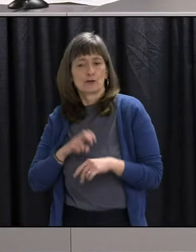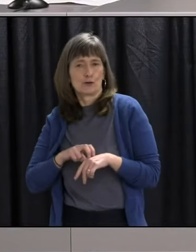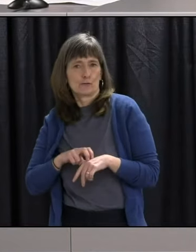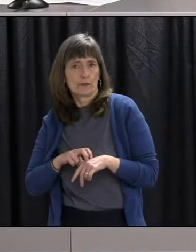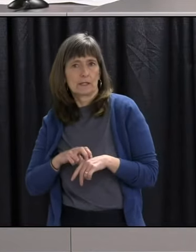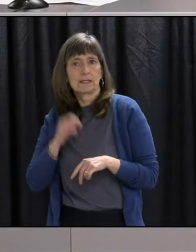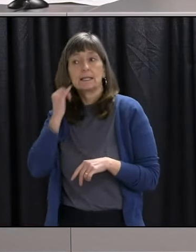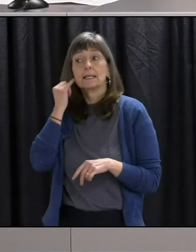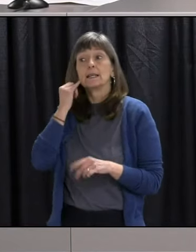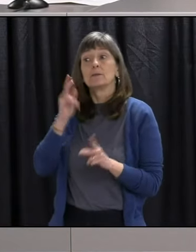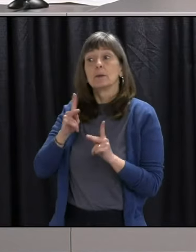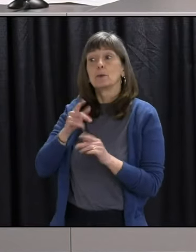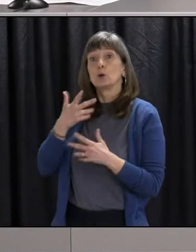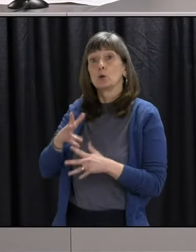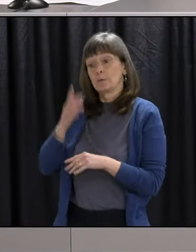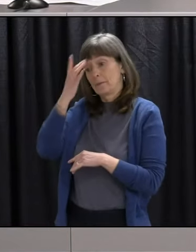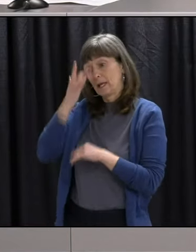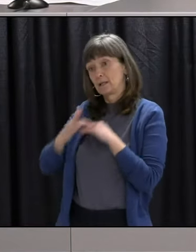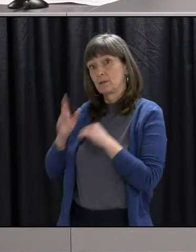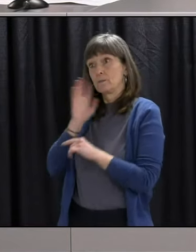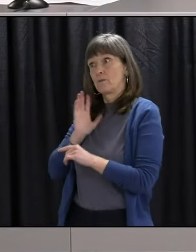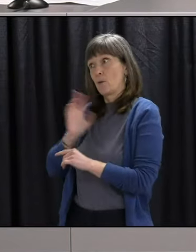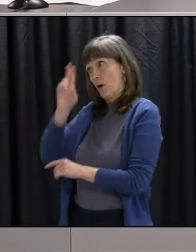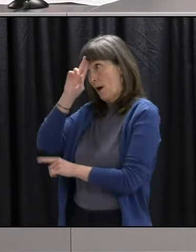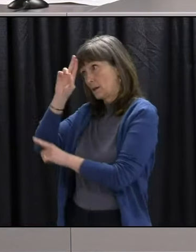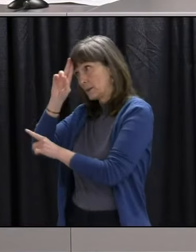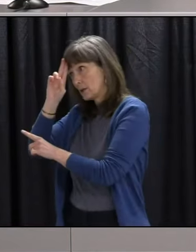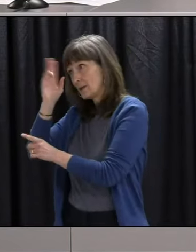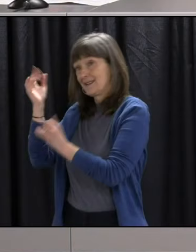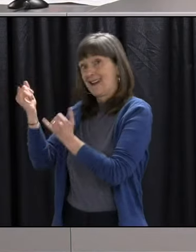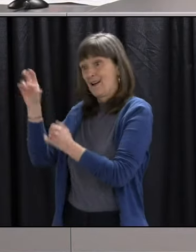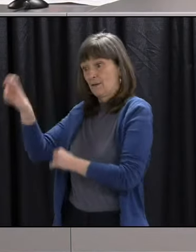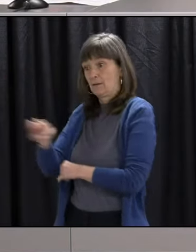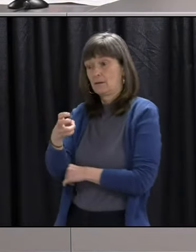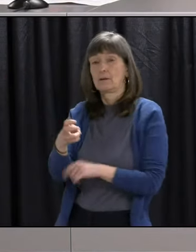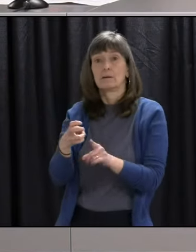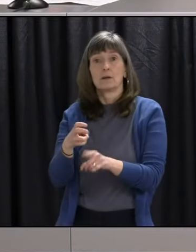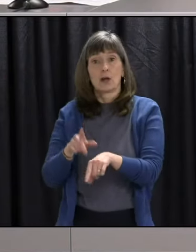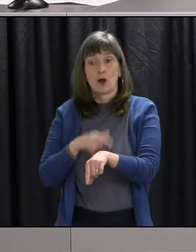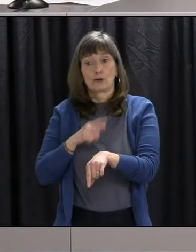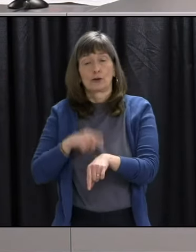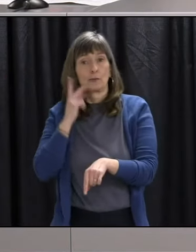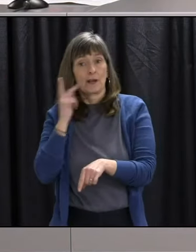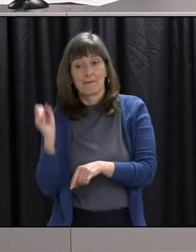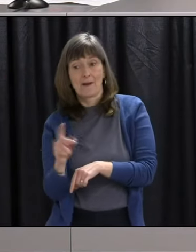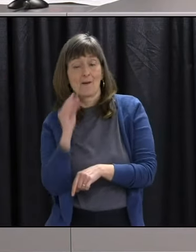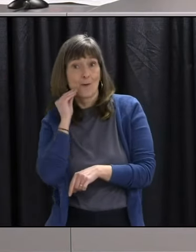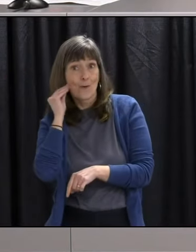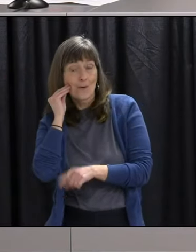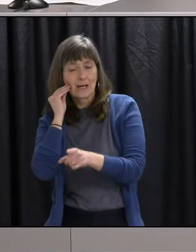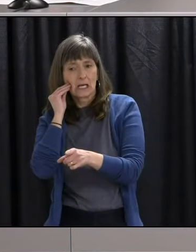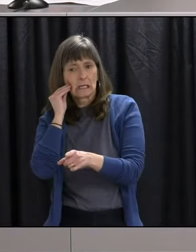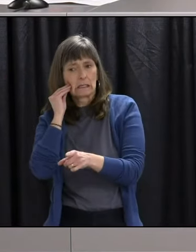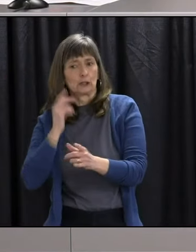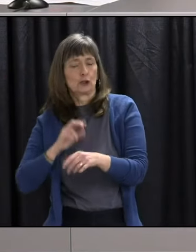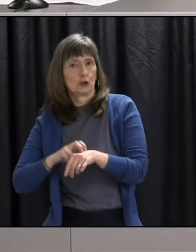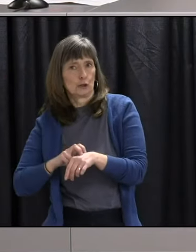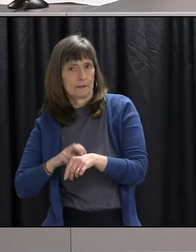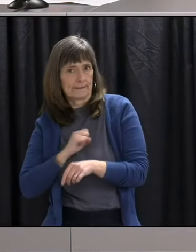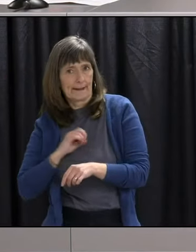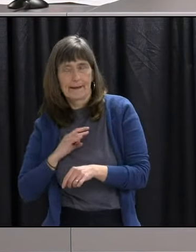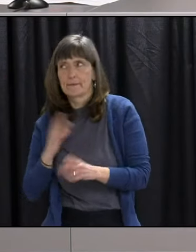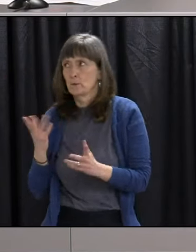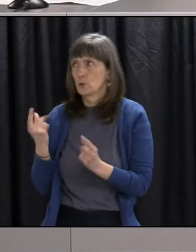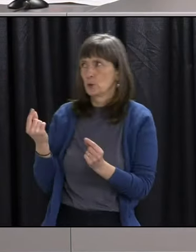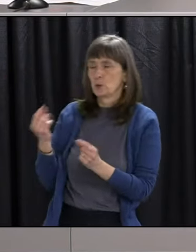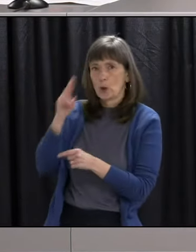home from hospitals. They're not sure if these patients have been tested for COVID before entering the home. I'm told staff are following a ton of measures to keep